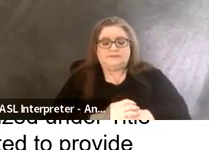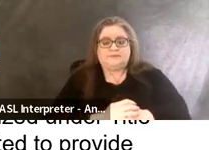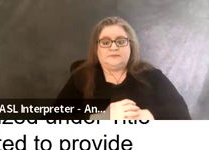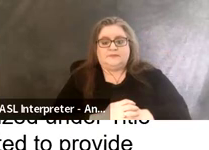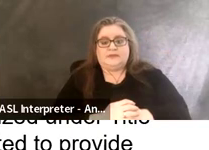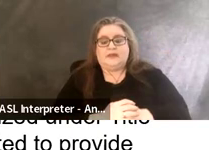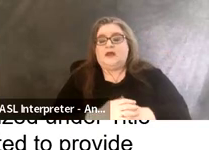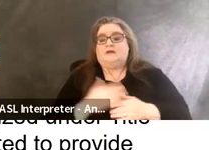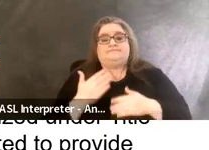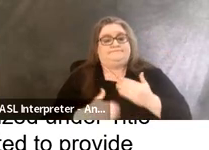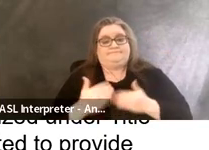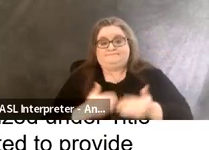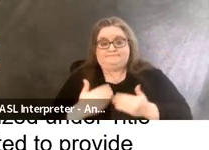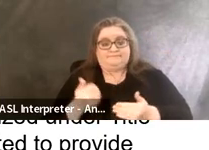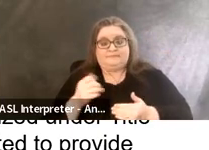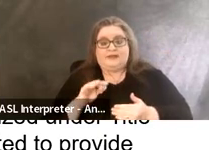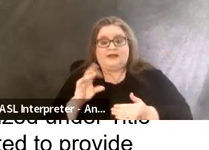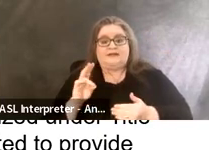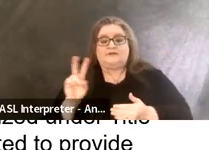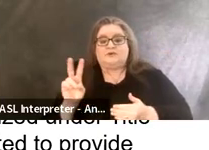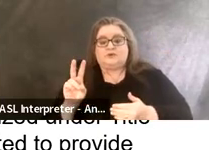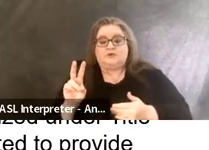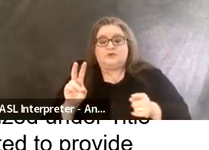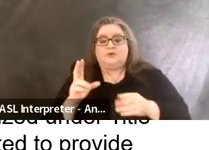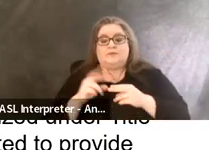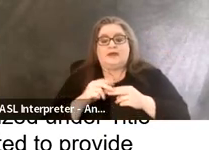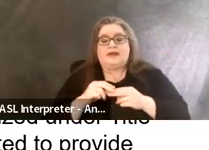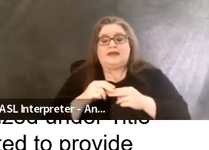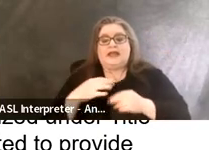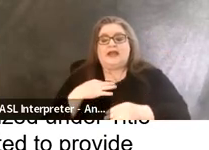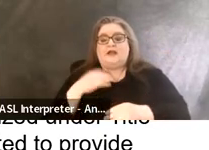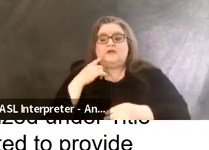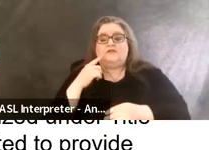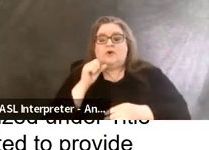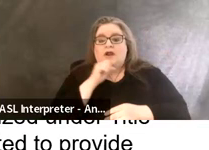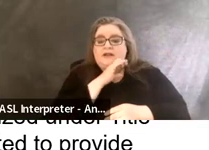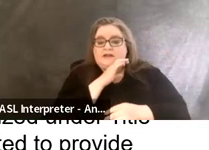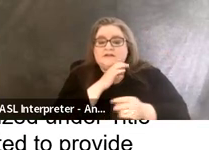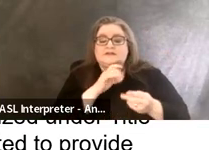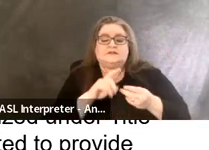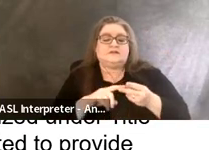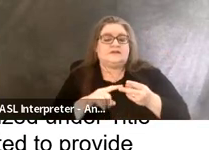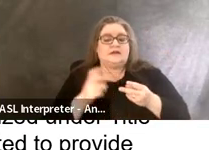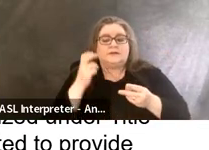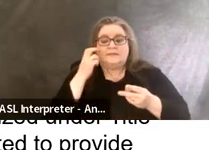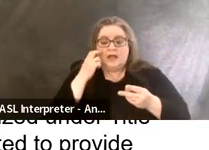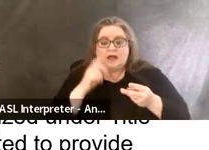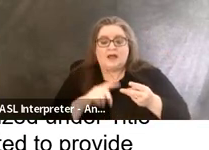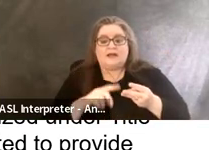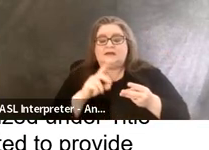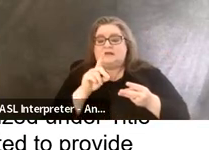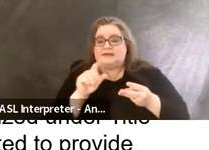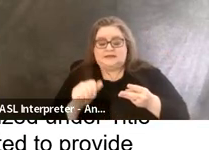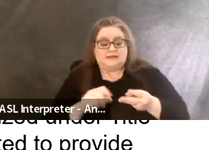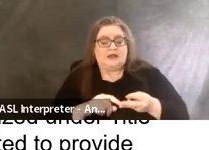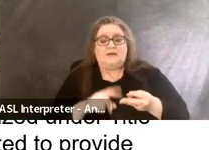Fast forwarding on, in 1972, Medicaid eligibility for the elderly, people who are blind and disabled